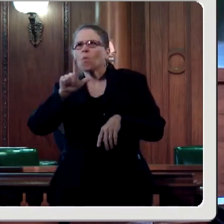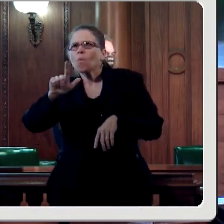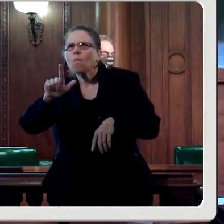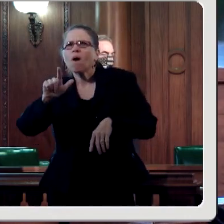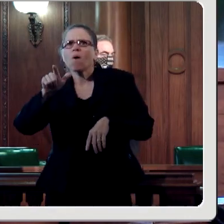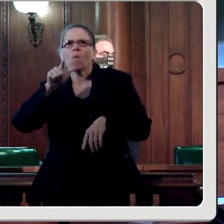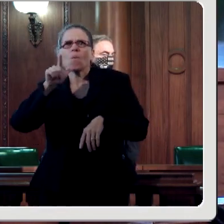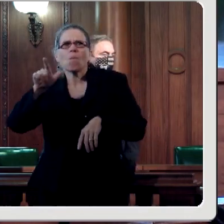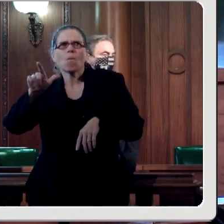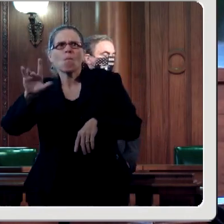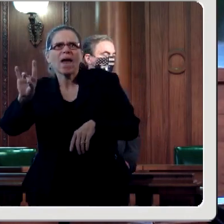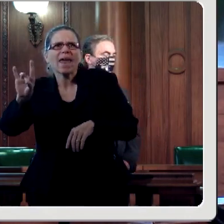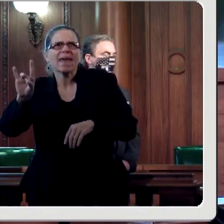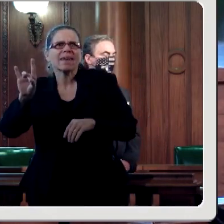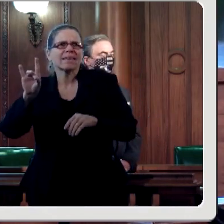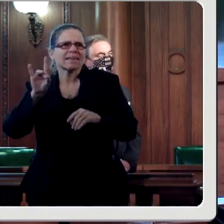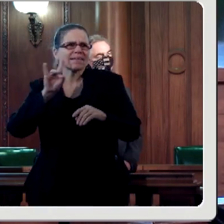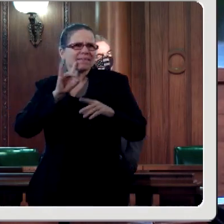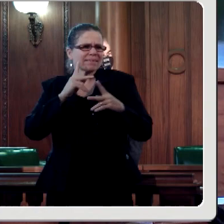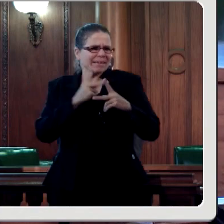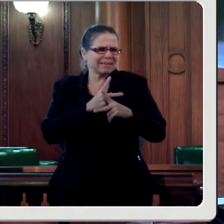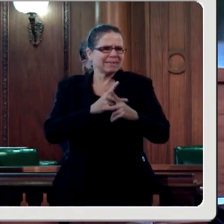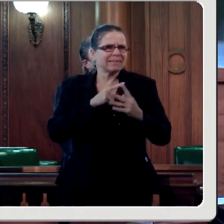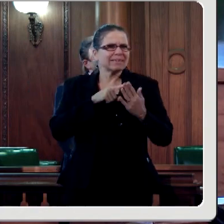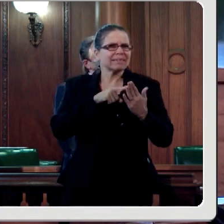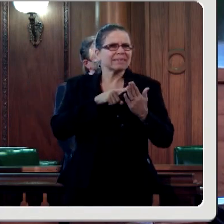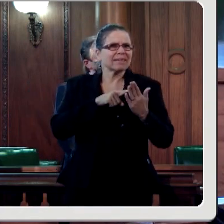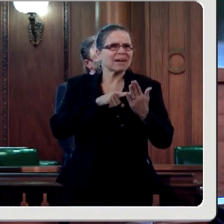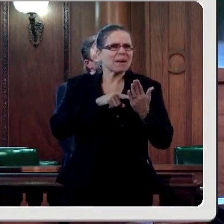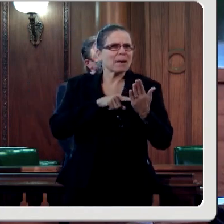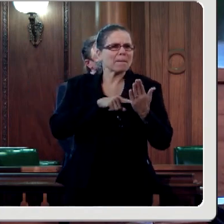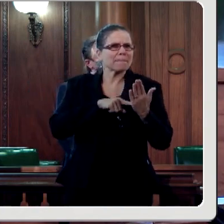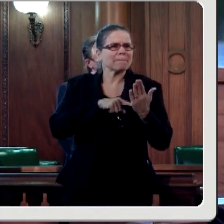are 3